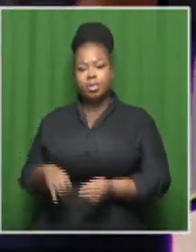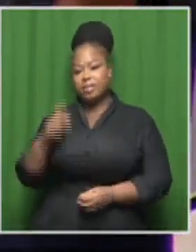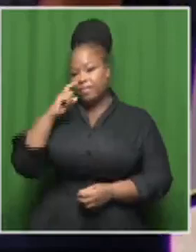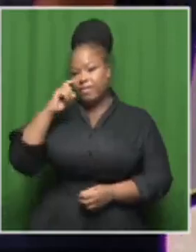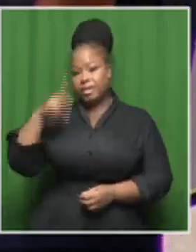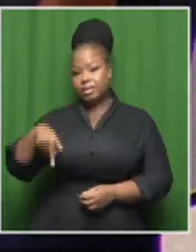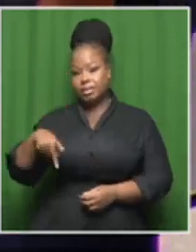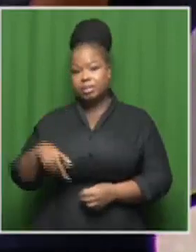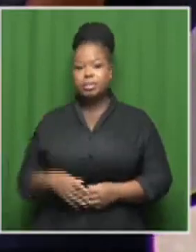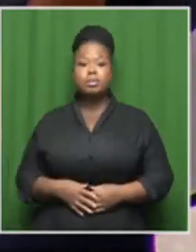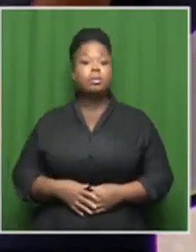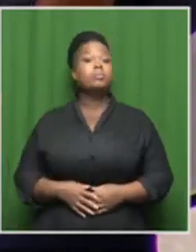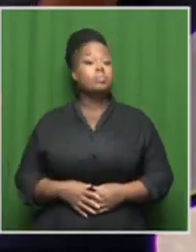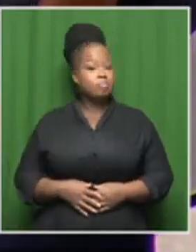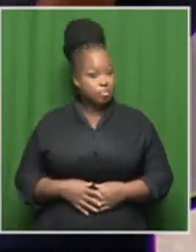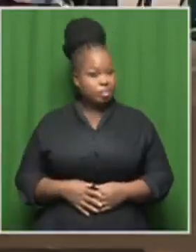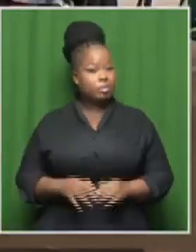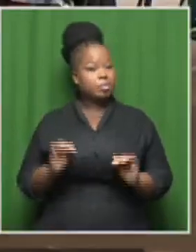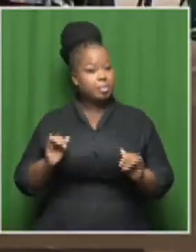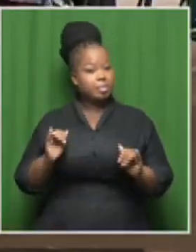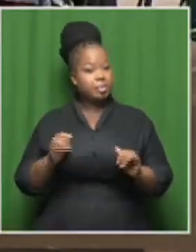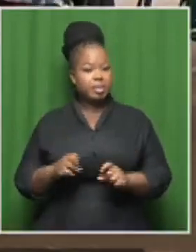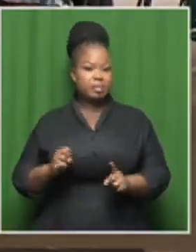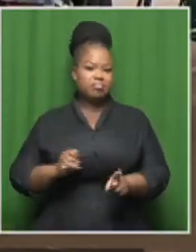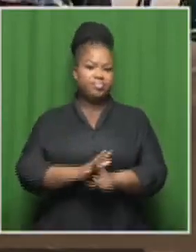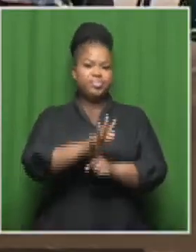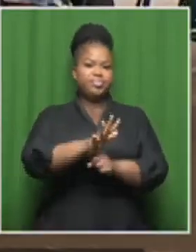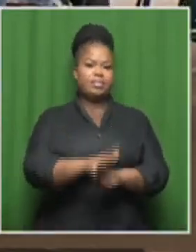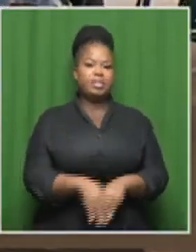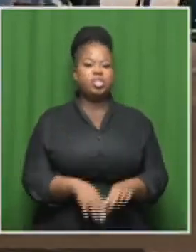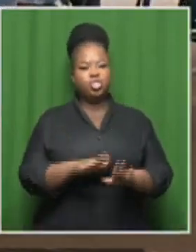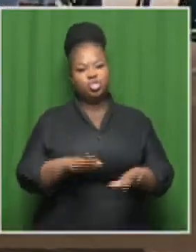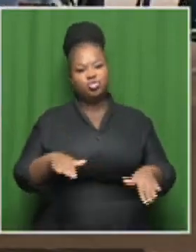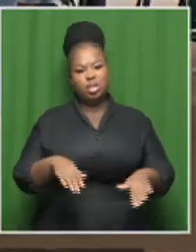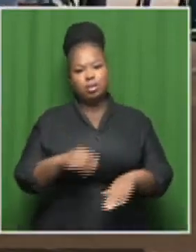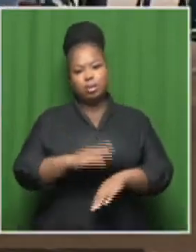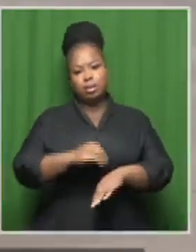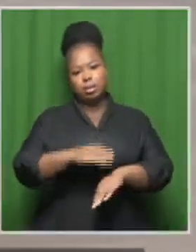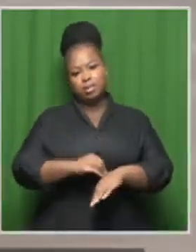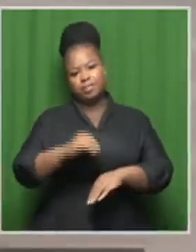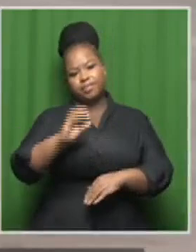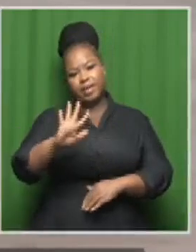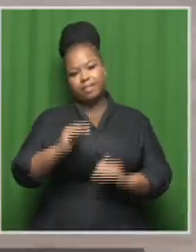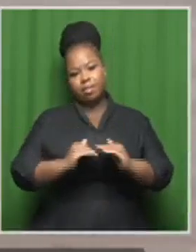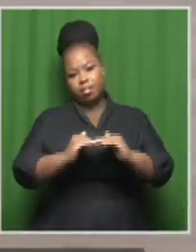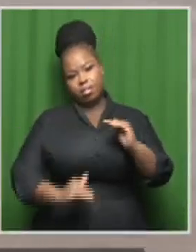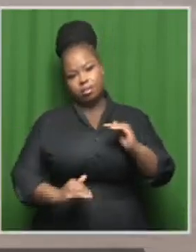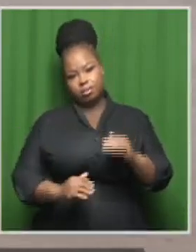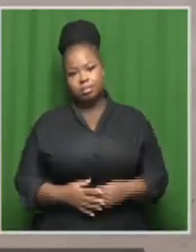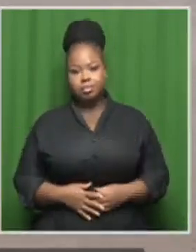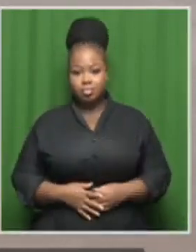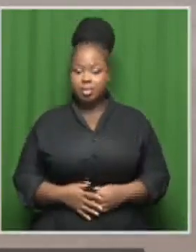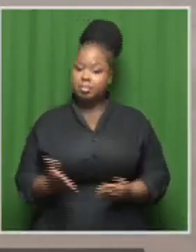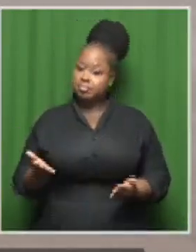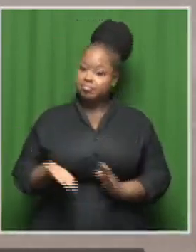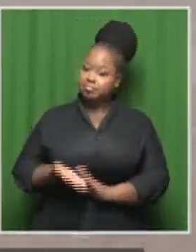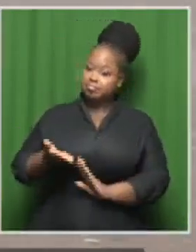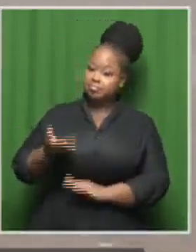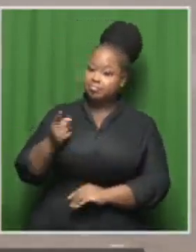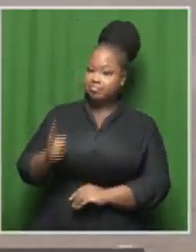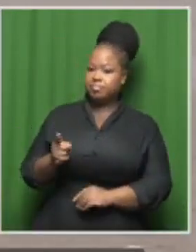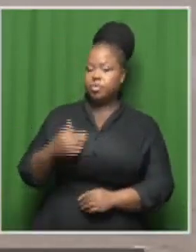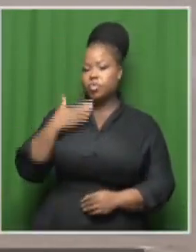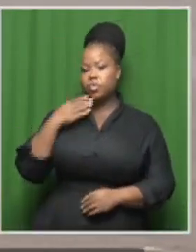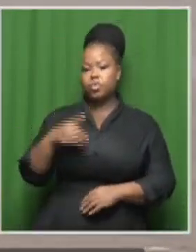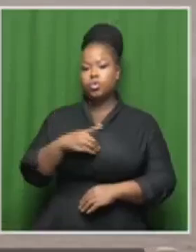the disease is a fairly common viral infection, which mainly affects infants and children under the age of 5. So to give us an update, we are joined virtually by